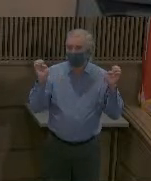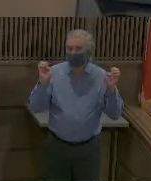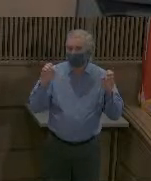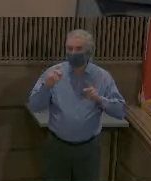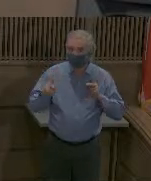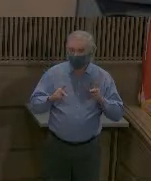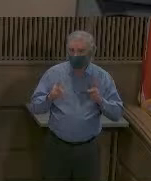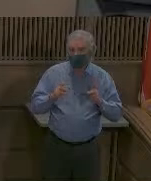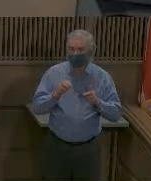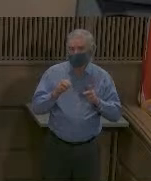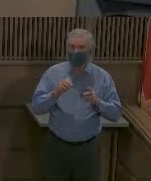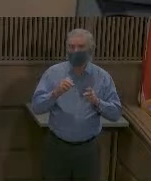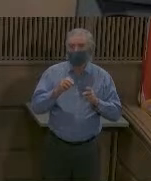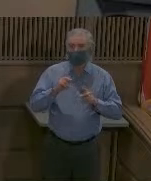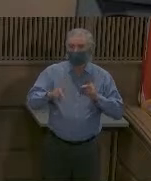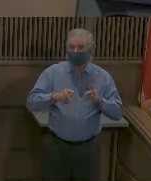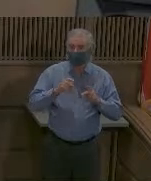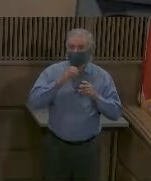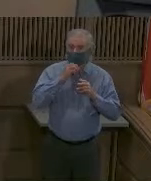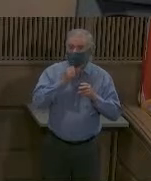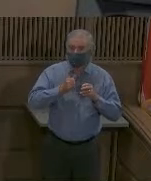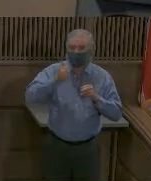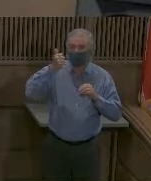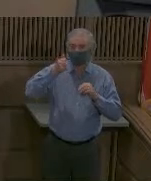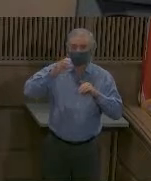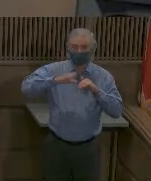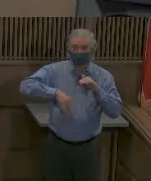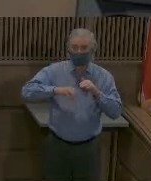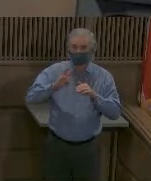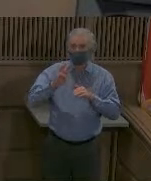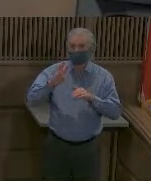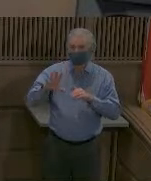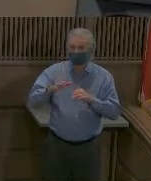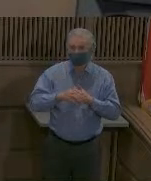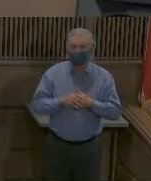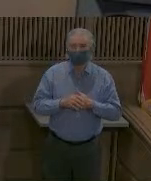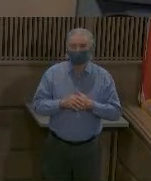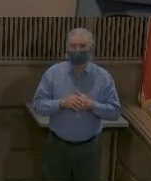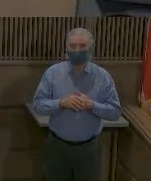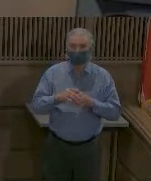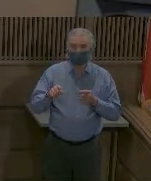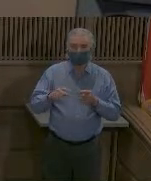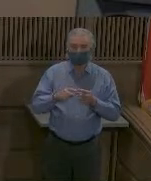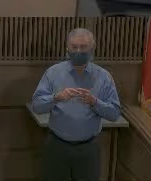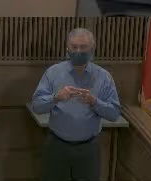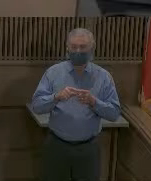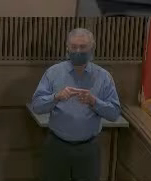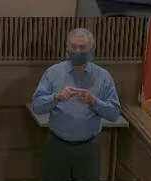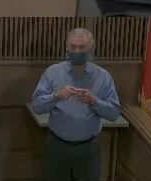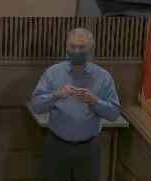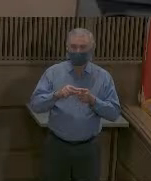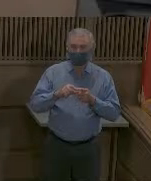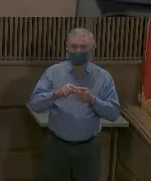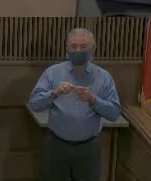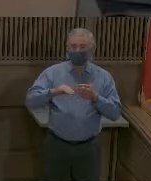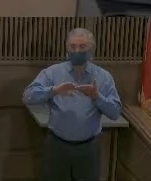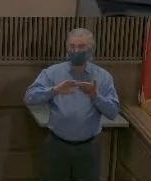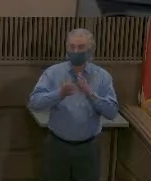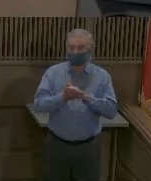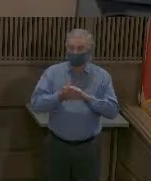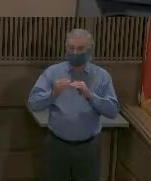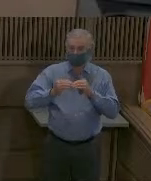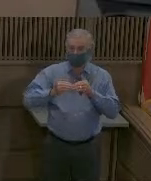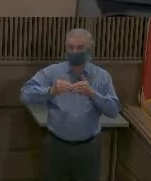65 and older. When the state expands that criteria, we'll also expand and we'll notify everyone